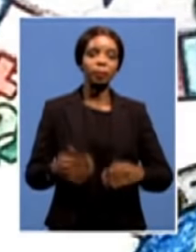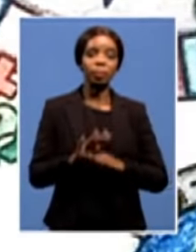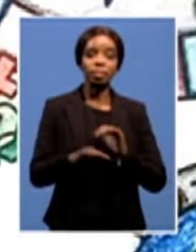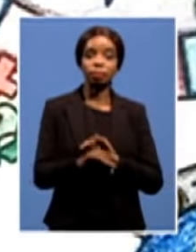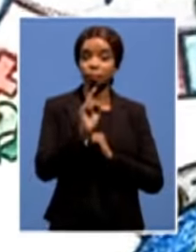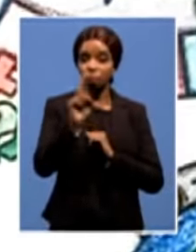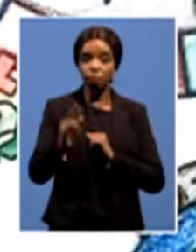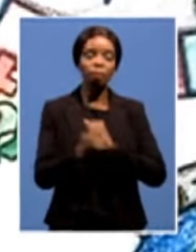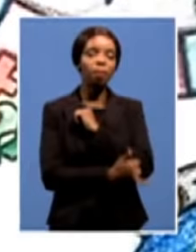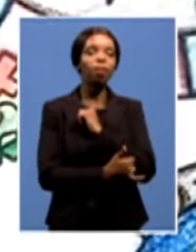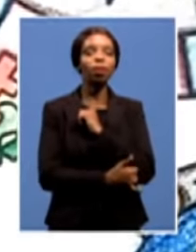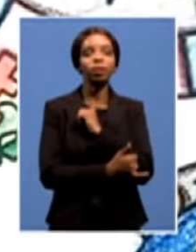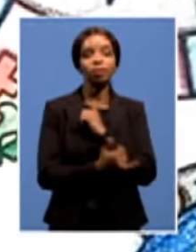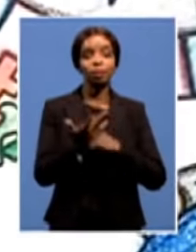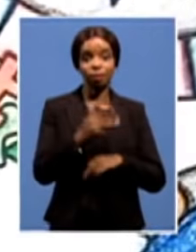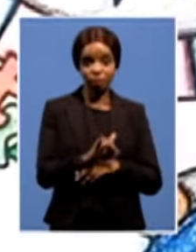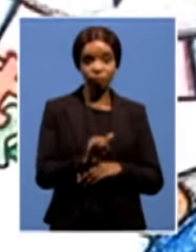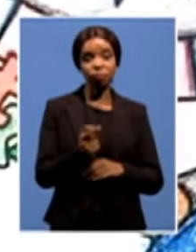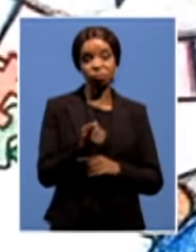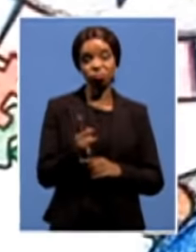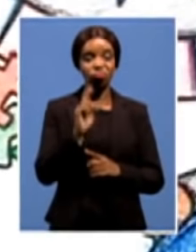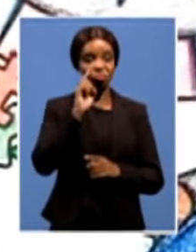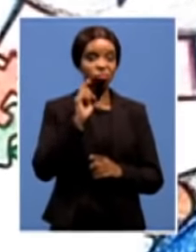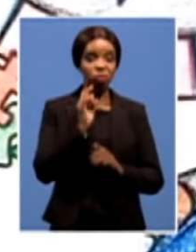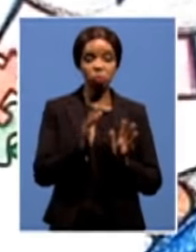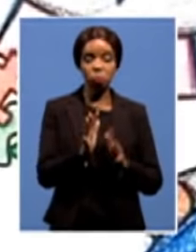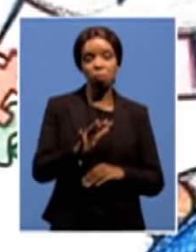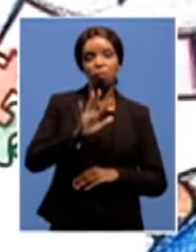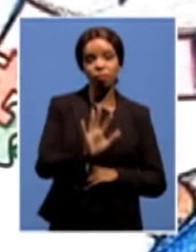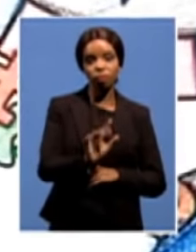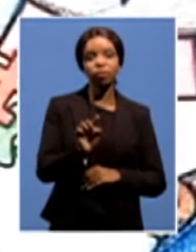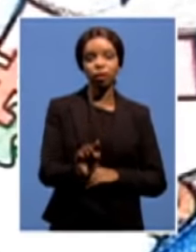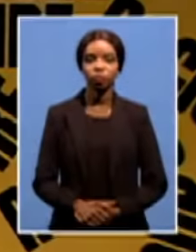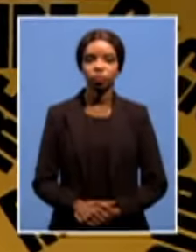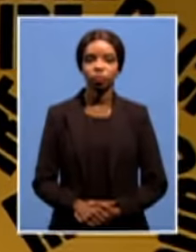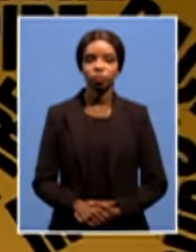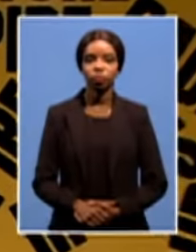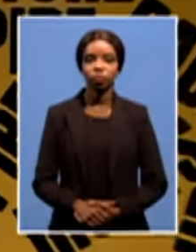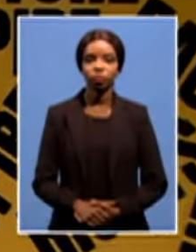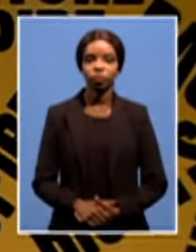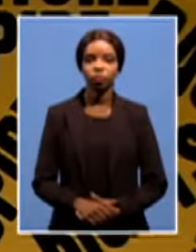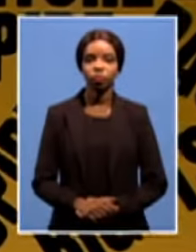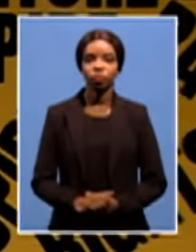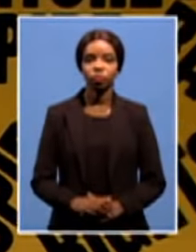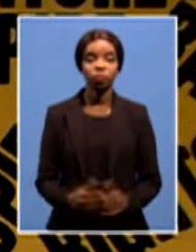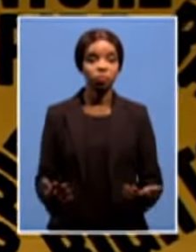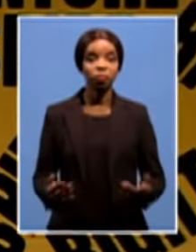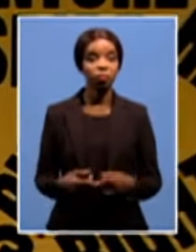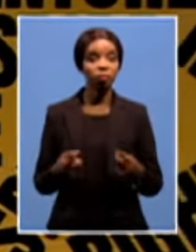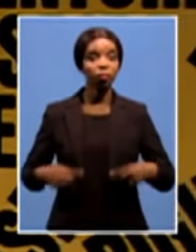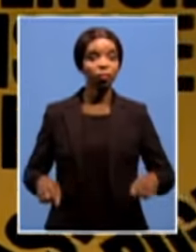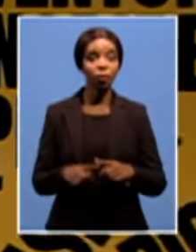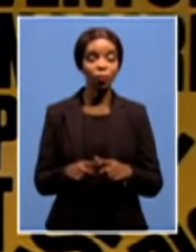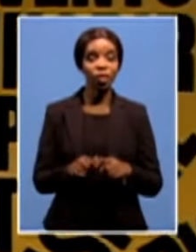it invests in children between the ages of 0 and 5, as it has the highest rate of return. So are we paying